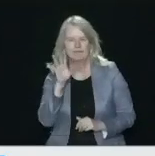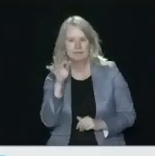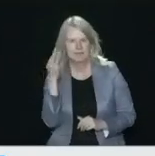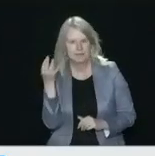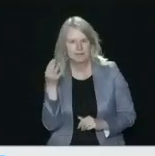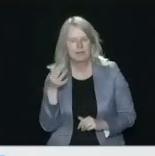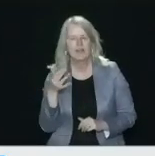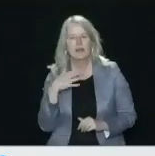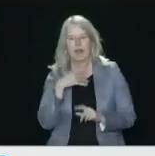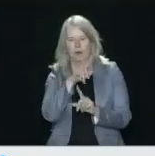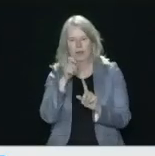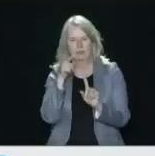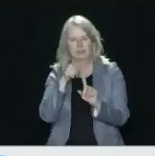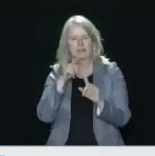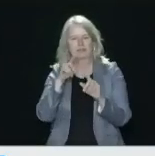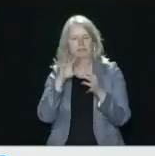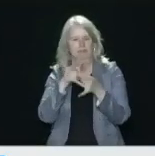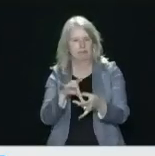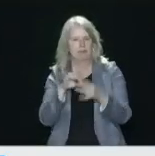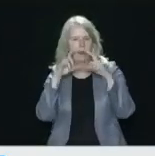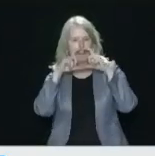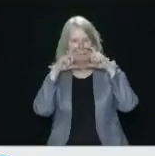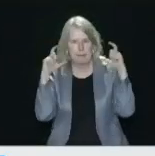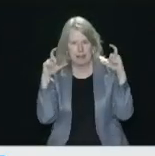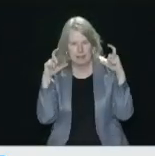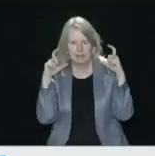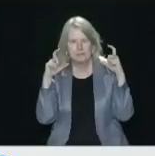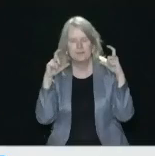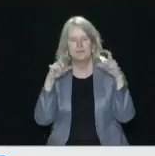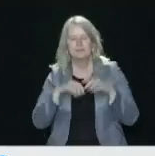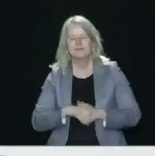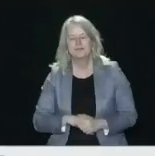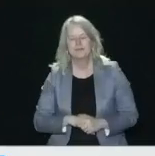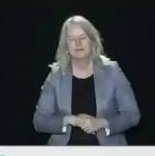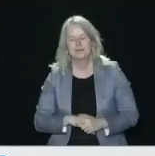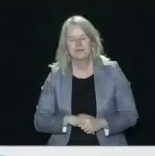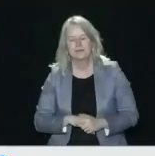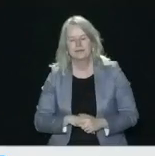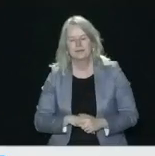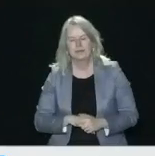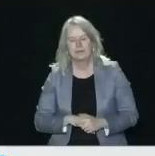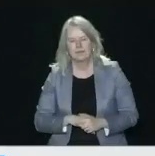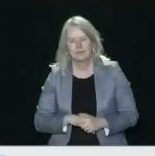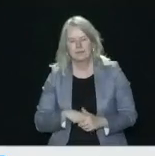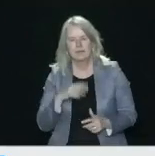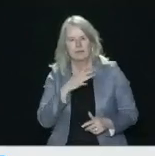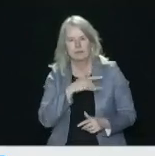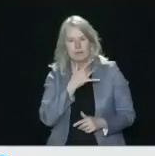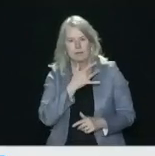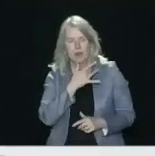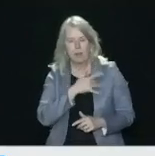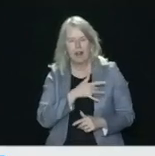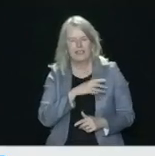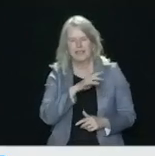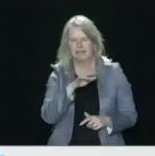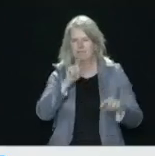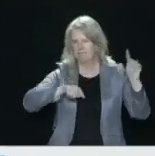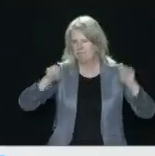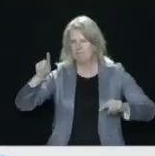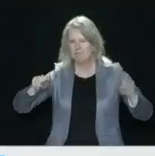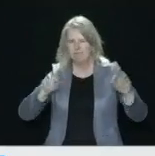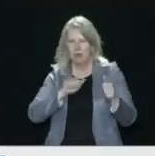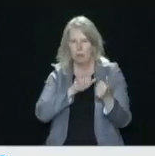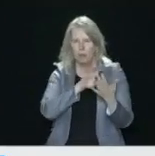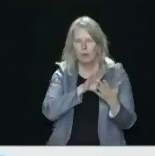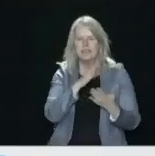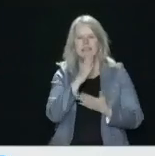is that with the Omicron virus, having two doses, particularly after a short